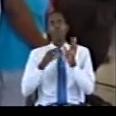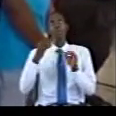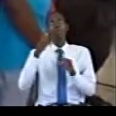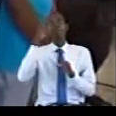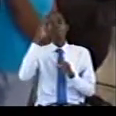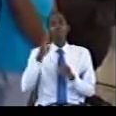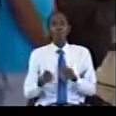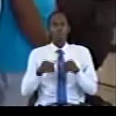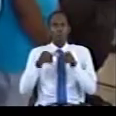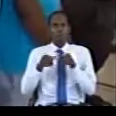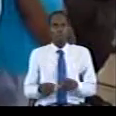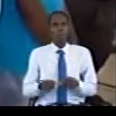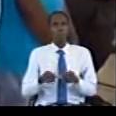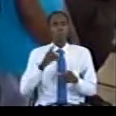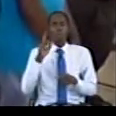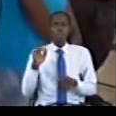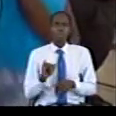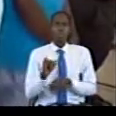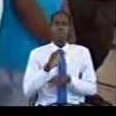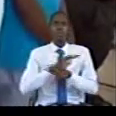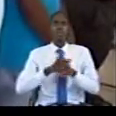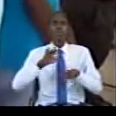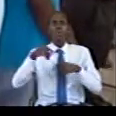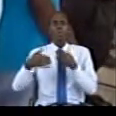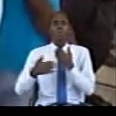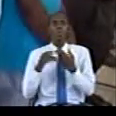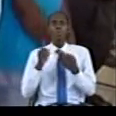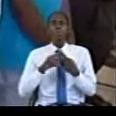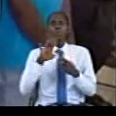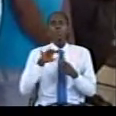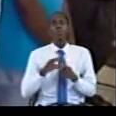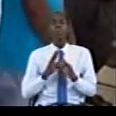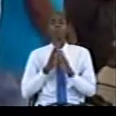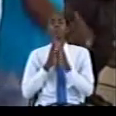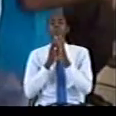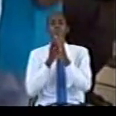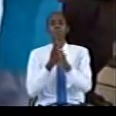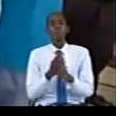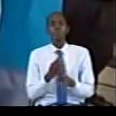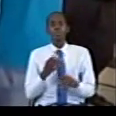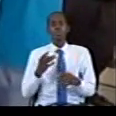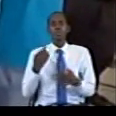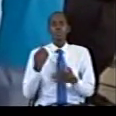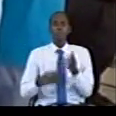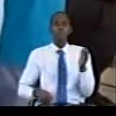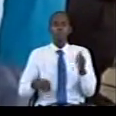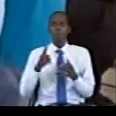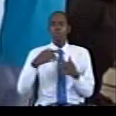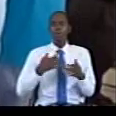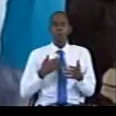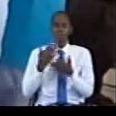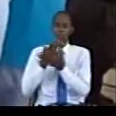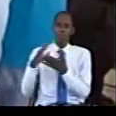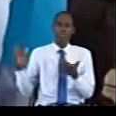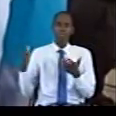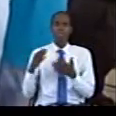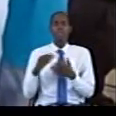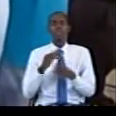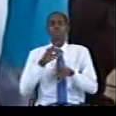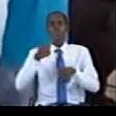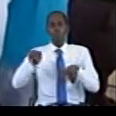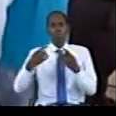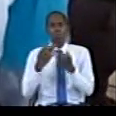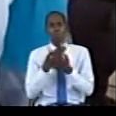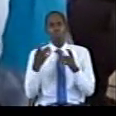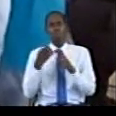your vomit. Don't go back to the defilement of the world. Don't be entangled again with the pollutions of the world. Come out from among them and